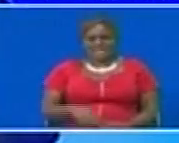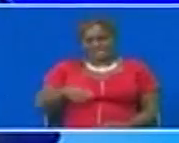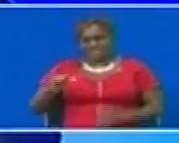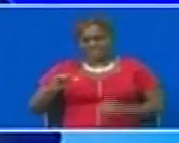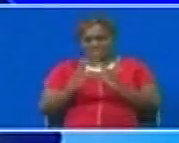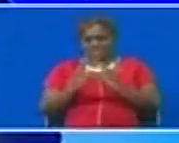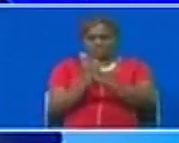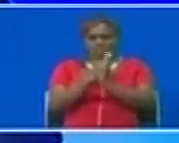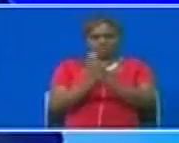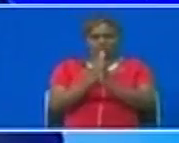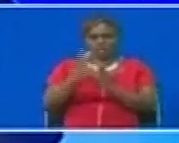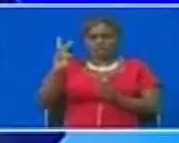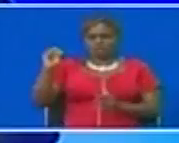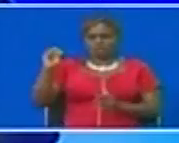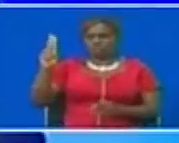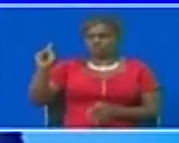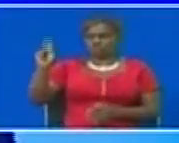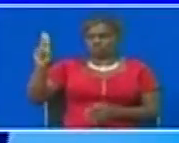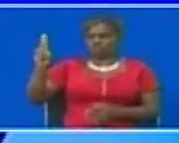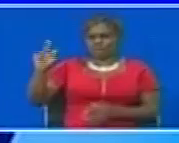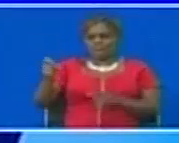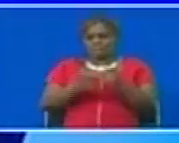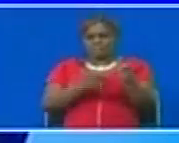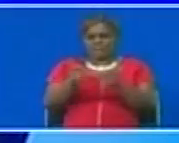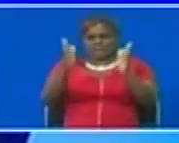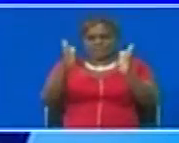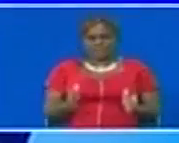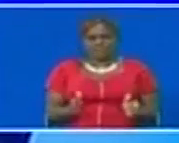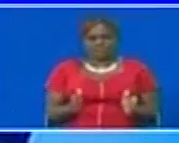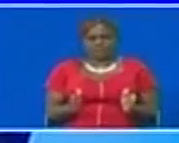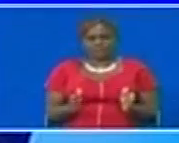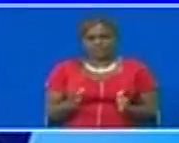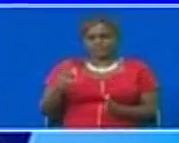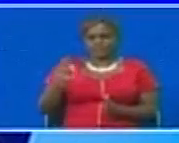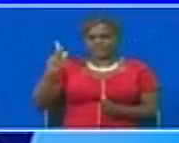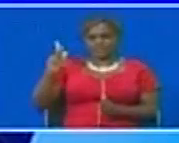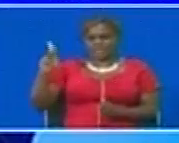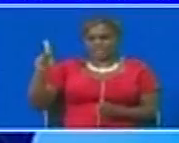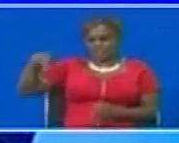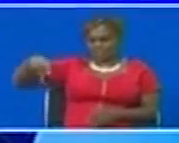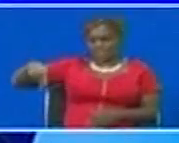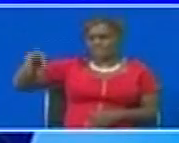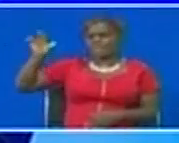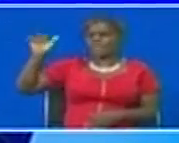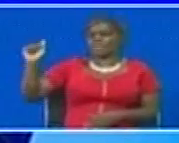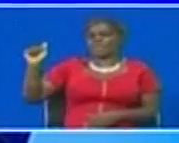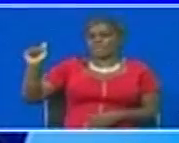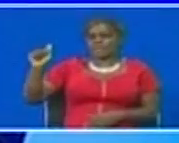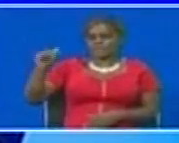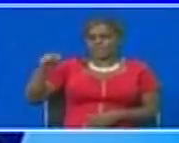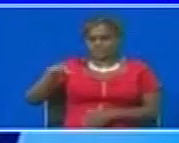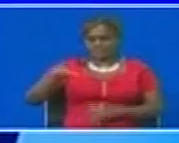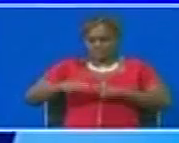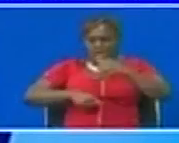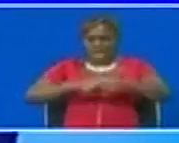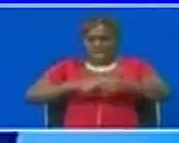In other news, Catherine Muturi-Wairi has been confirmed as the managing director of the state-run Kenya Ports Authority, KPA. Muturi-Wairi was